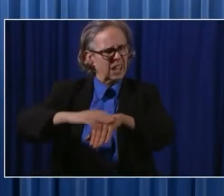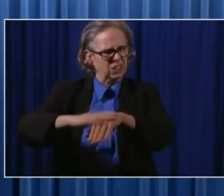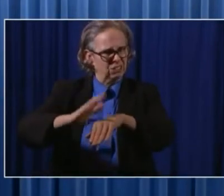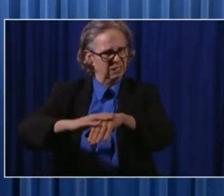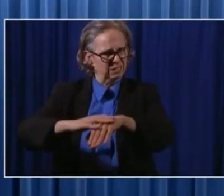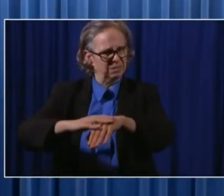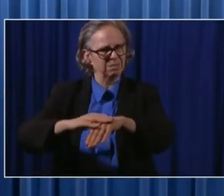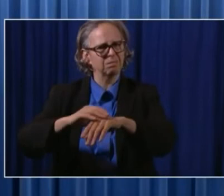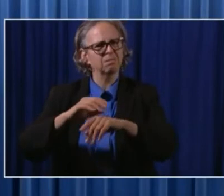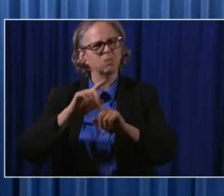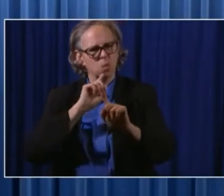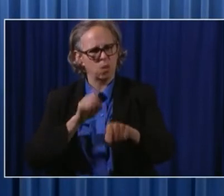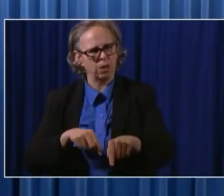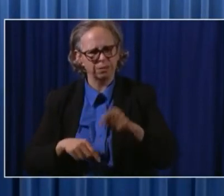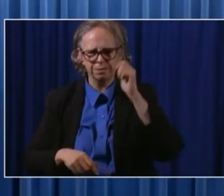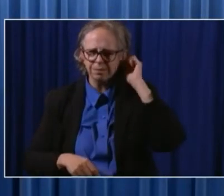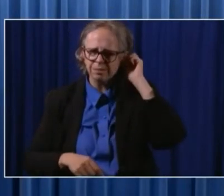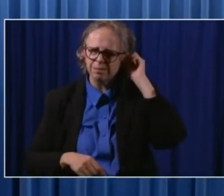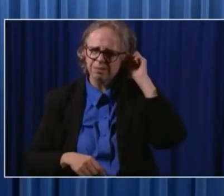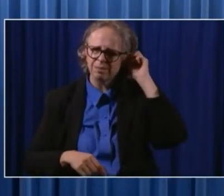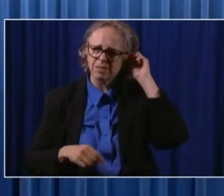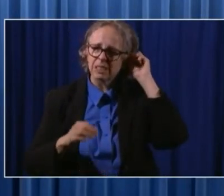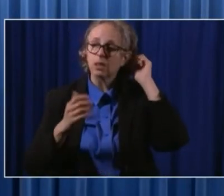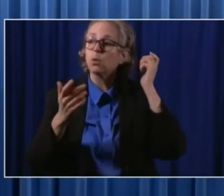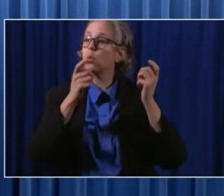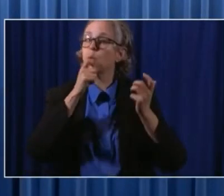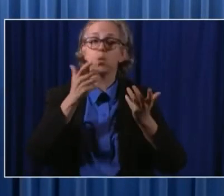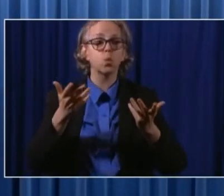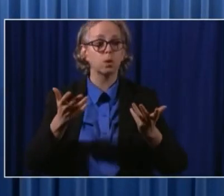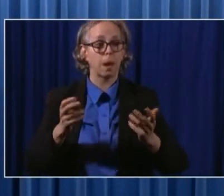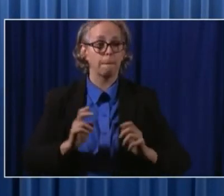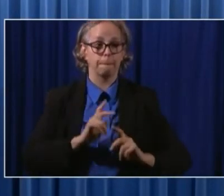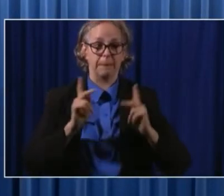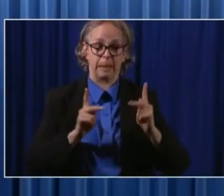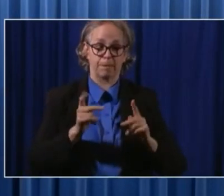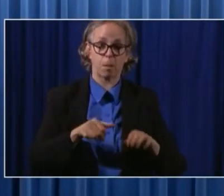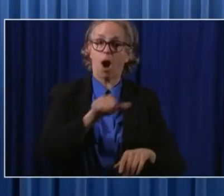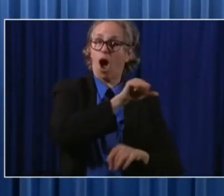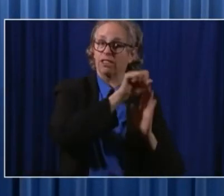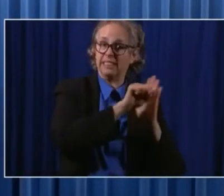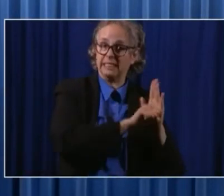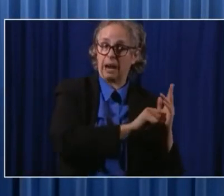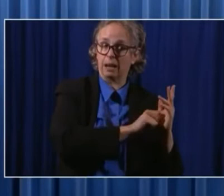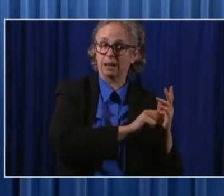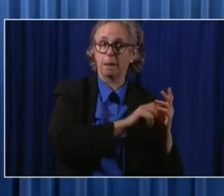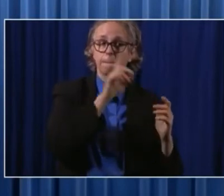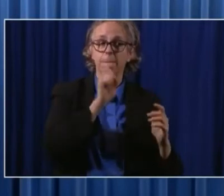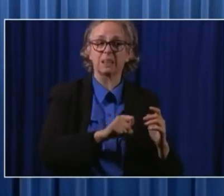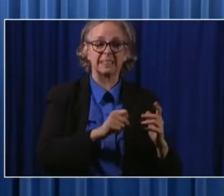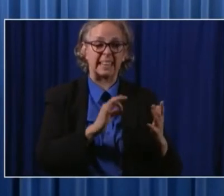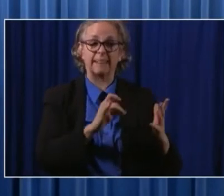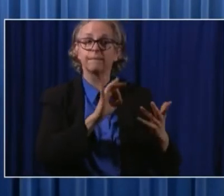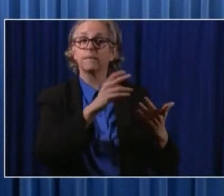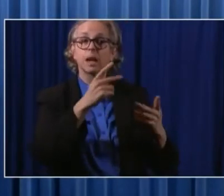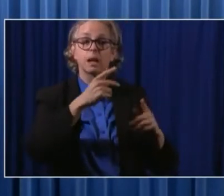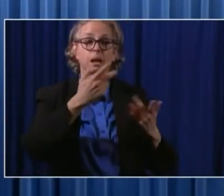covers all individuals coming into Ohio from states reporting positive testing rates of 15% or